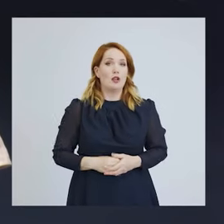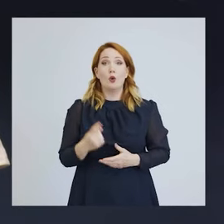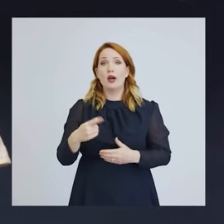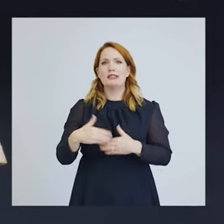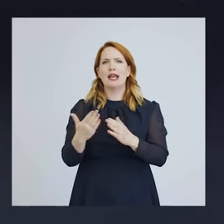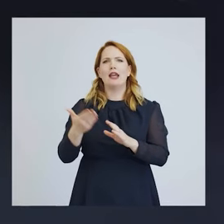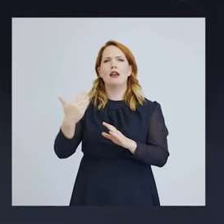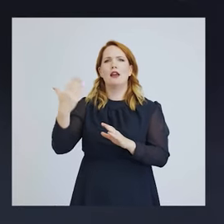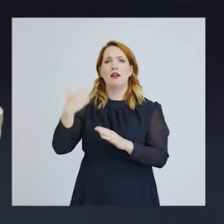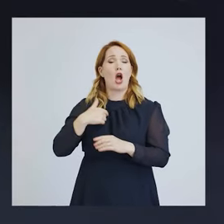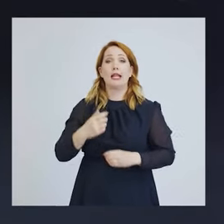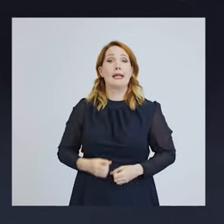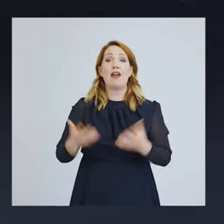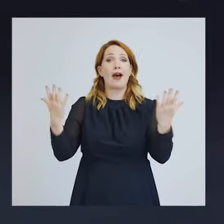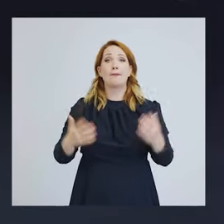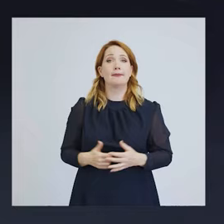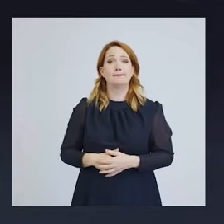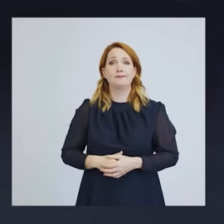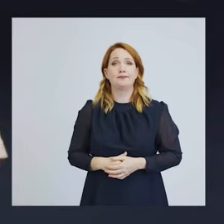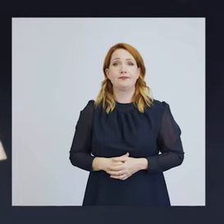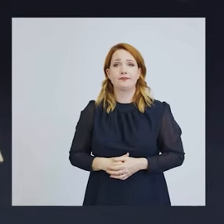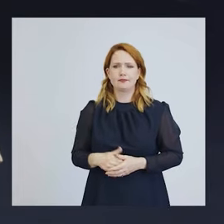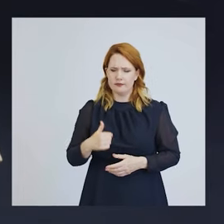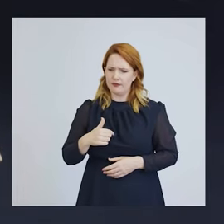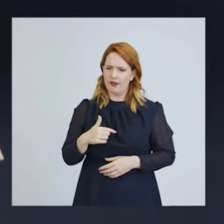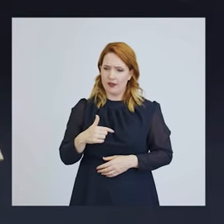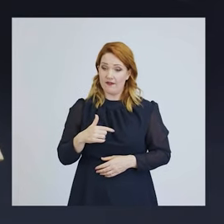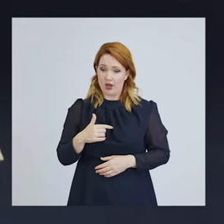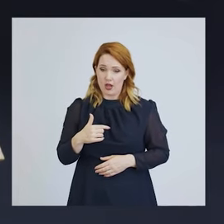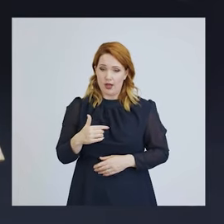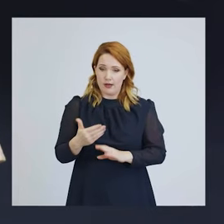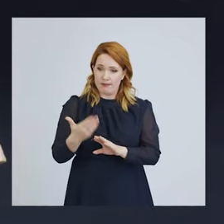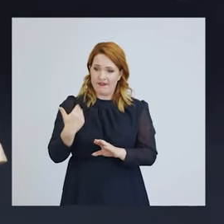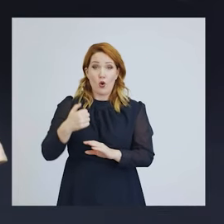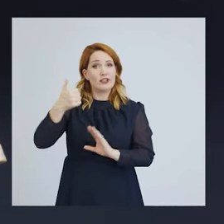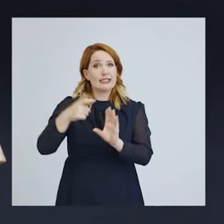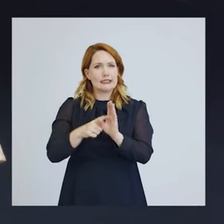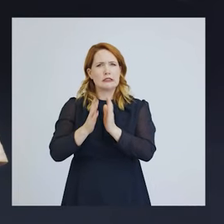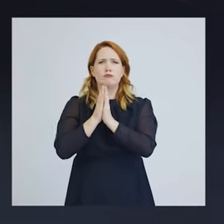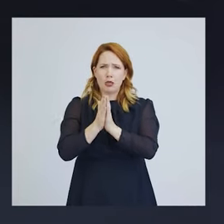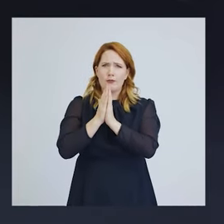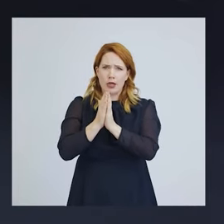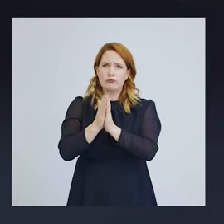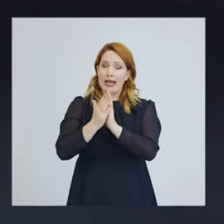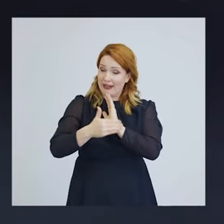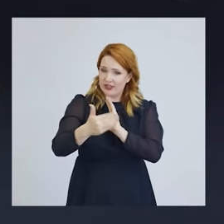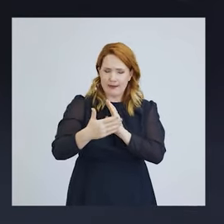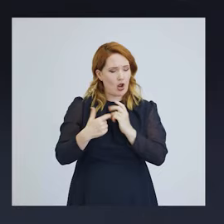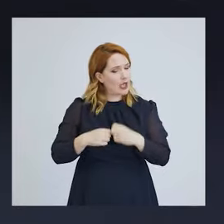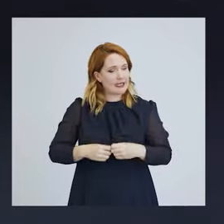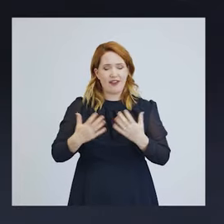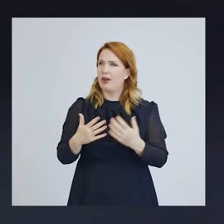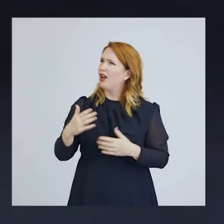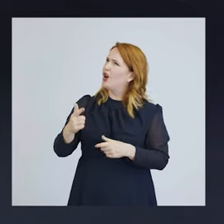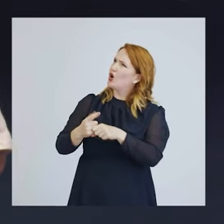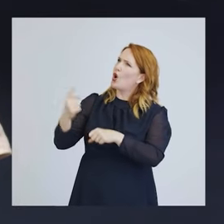more than you. And I just felt in so much pain. And in fact, there was one day a few years ago where I just gave up. And I felt to pray for him